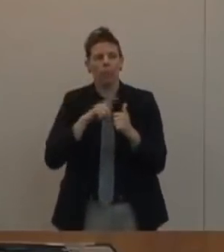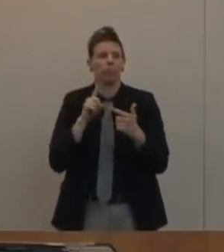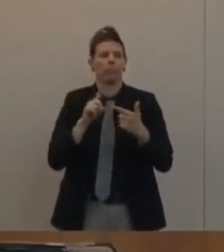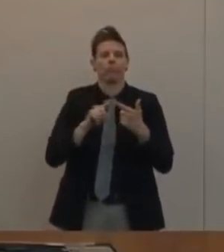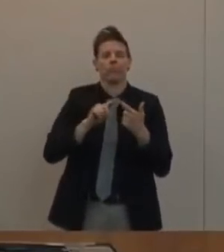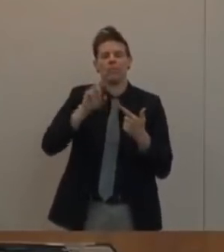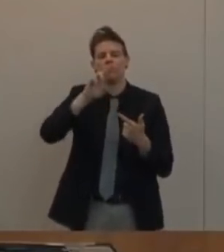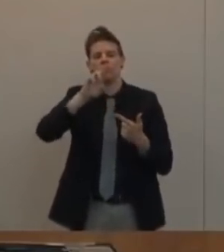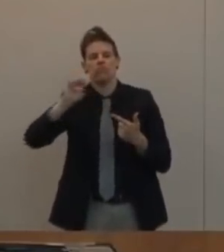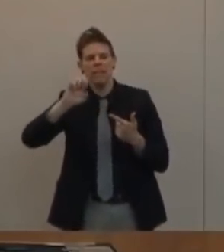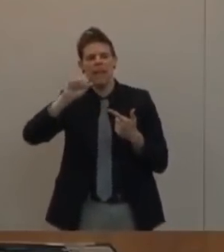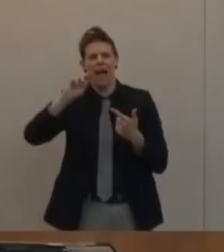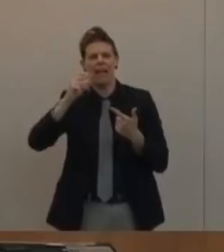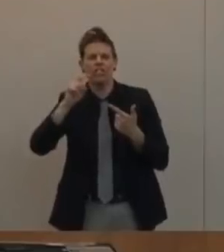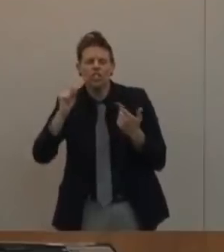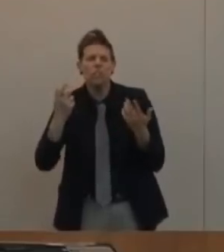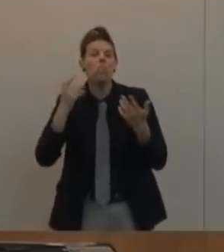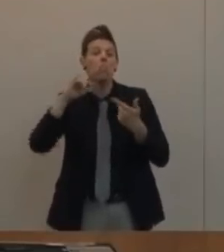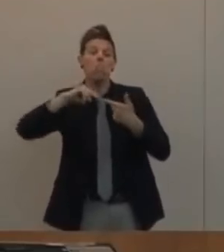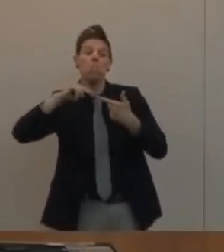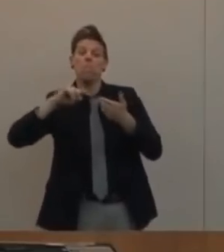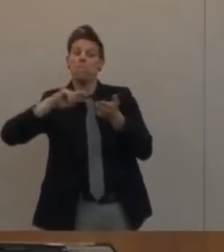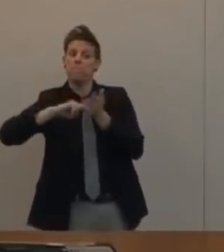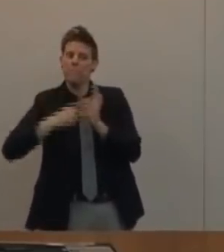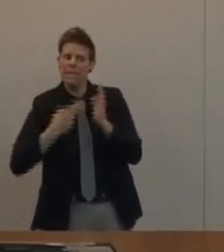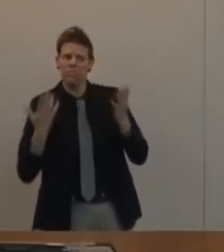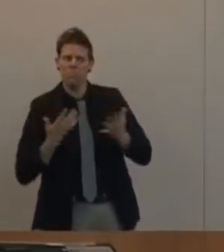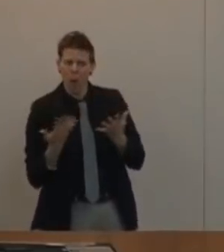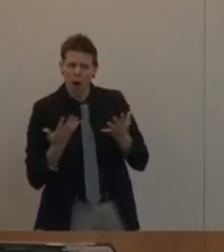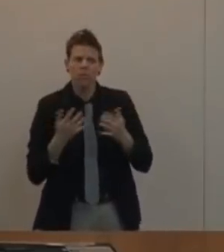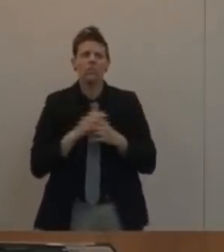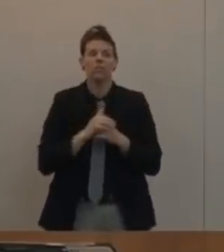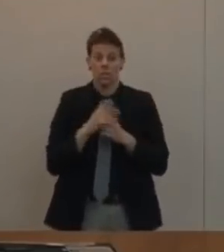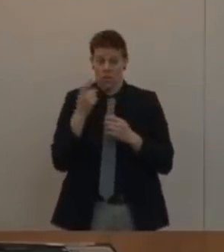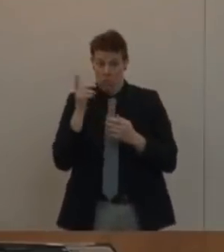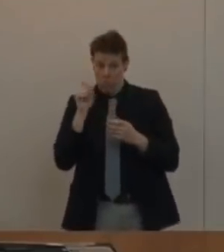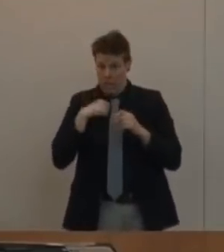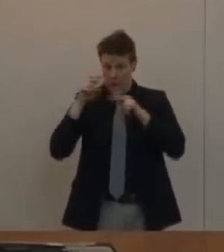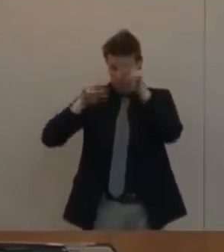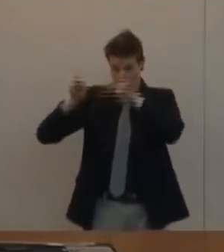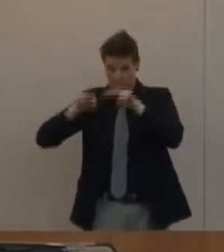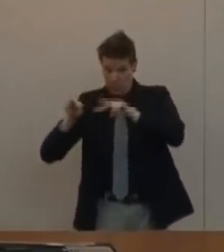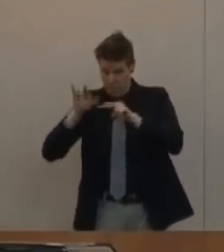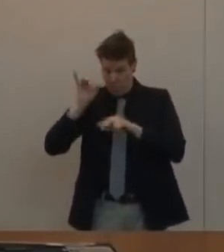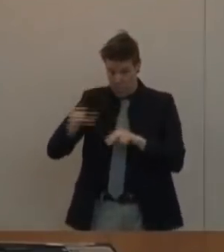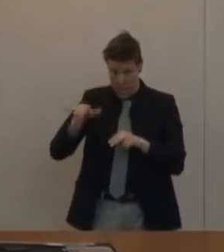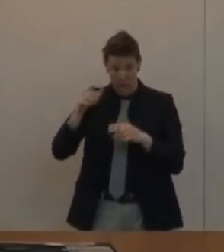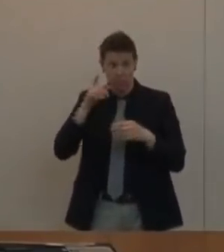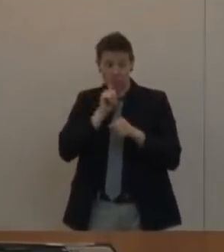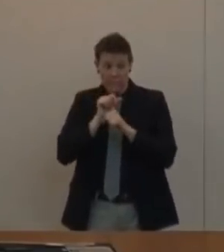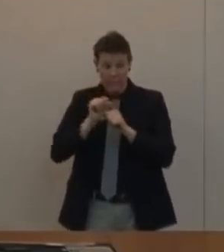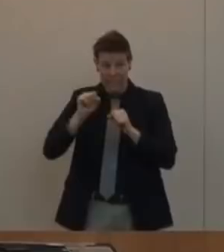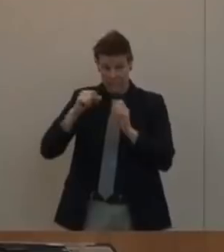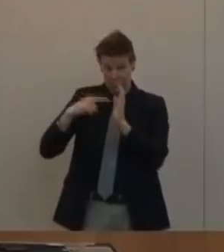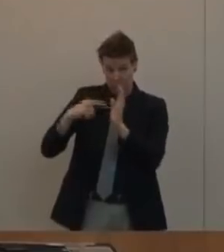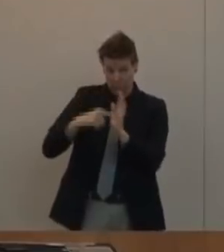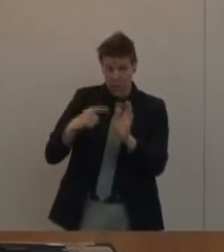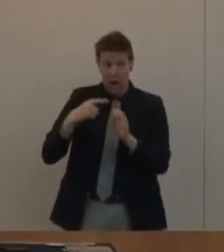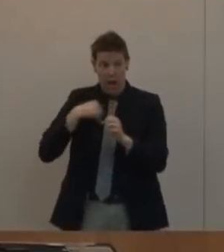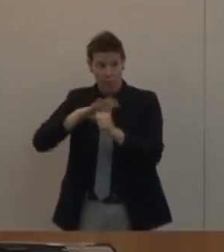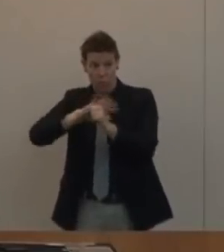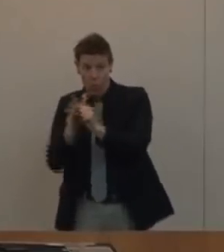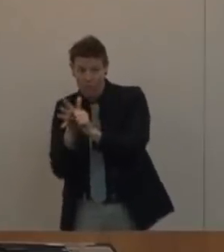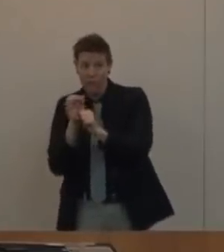pull out, right, figure out whether or not COVID-19, that virus, is present in that sample. There are limited numbers